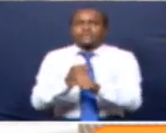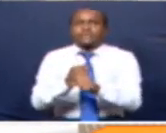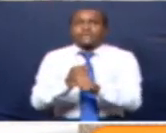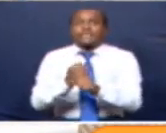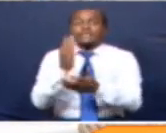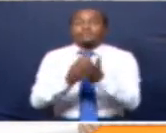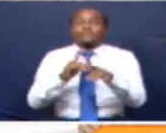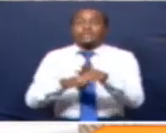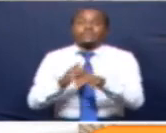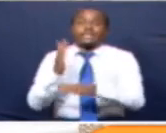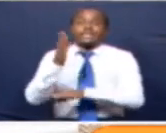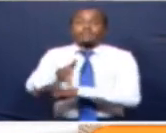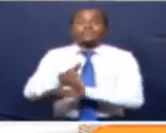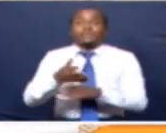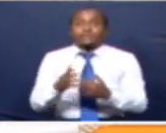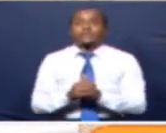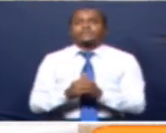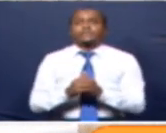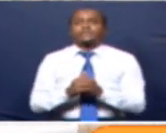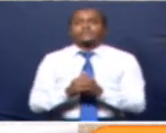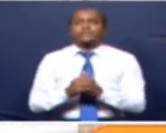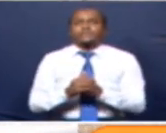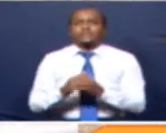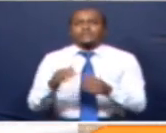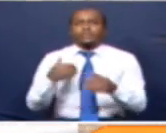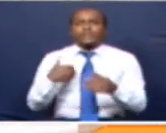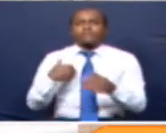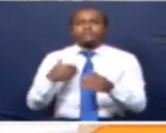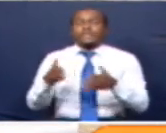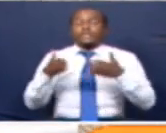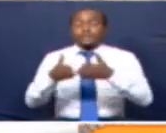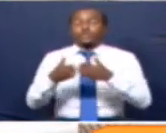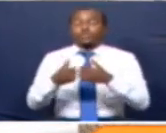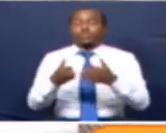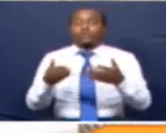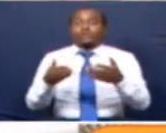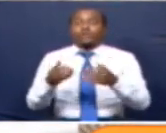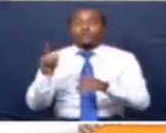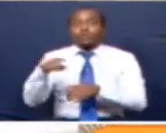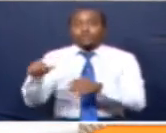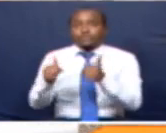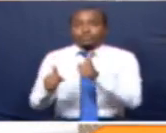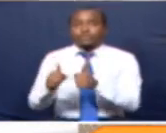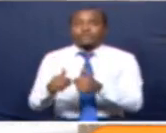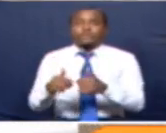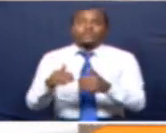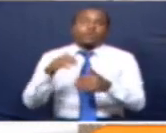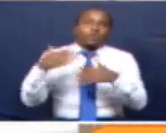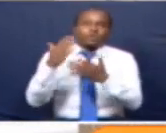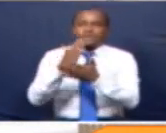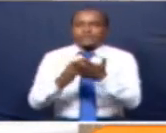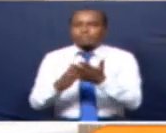sometimes, until it's almost unreasonable. And also there's the Sexual Offences Act that carries some mandatory sentences, mm-hmm. or some very